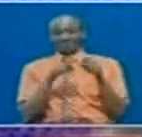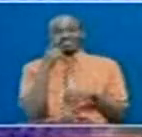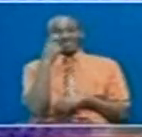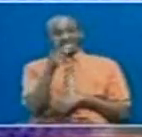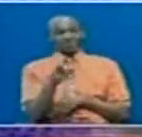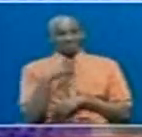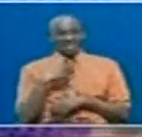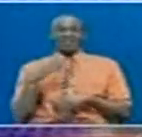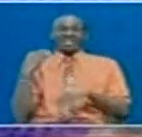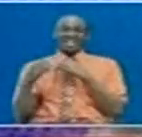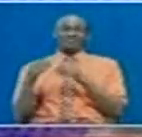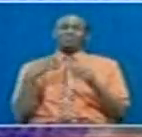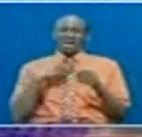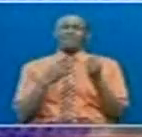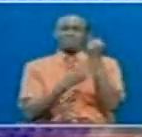have relatives who are poor.